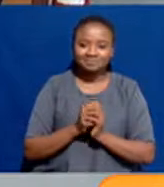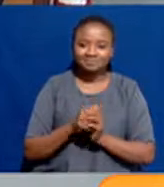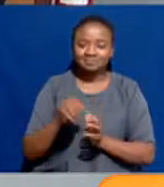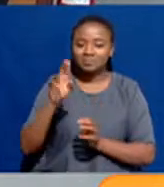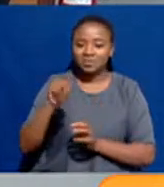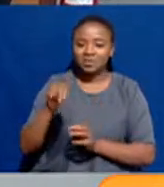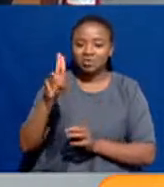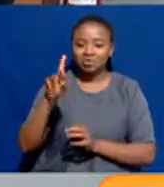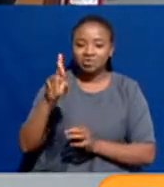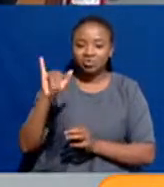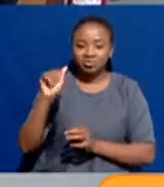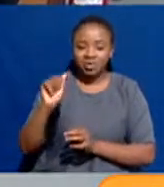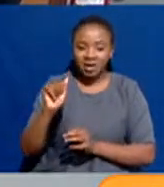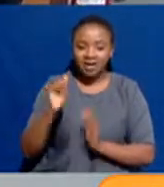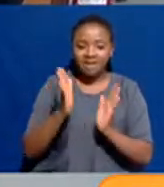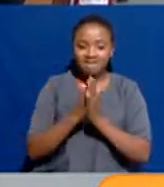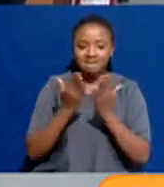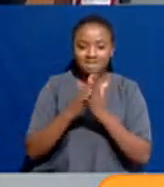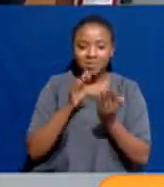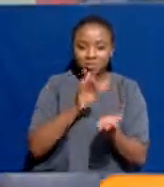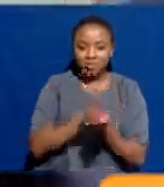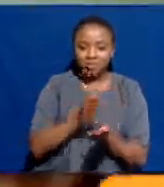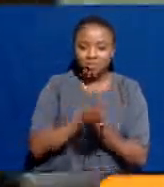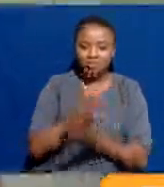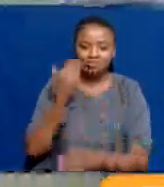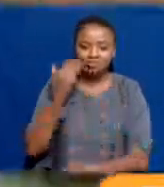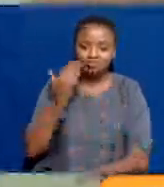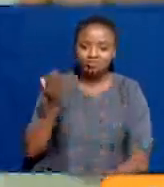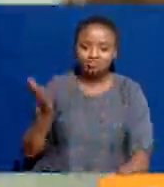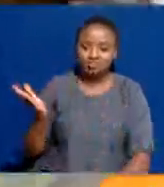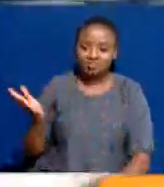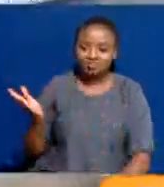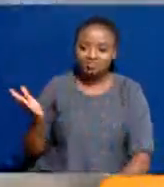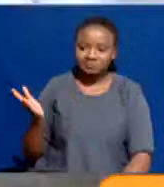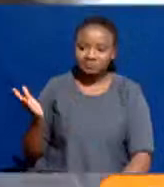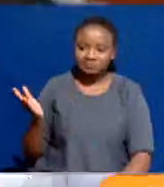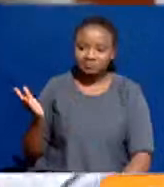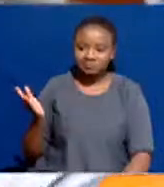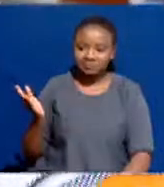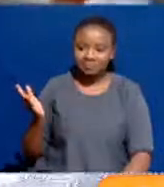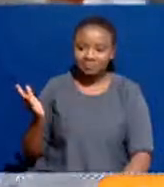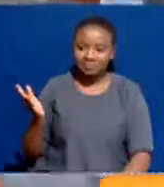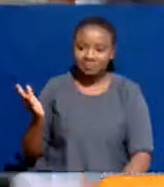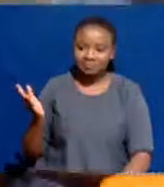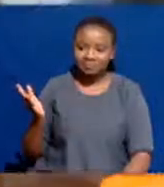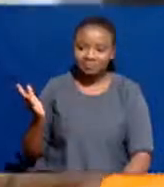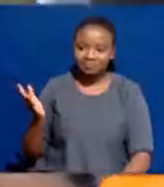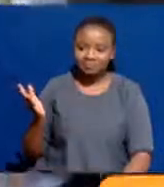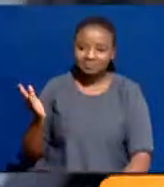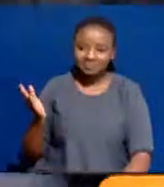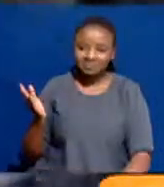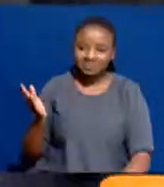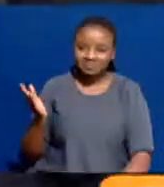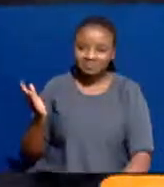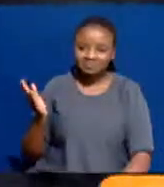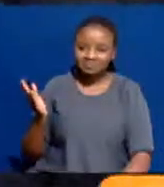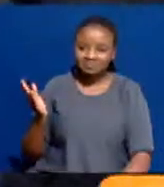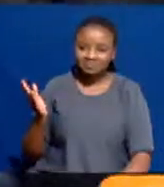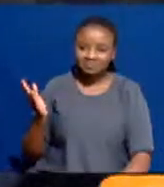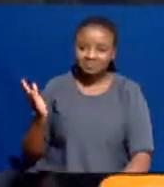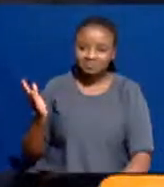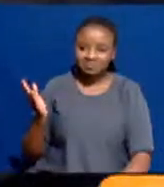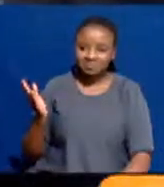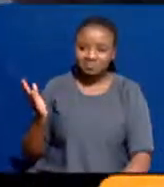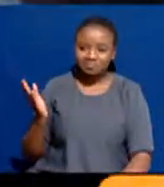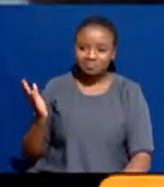Nuria Bookstore in the ship countrywide. Very good. Yes. And it's an incredible. I mean, lots of pictures and great stories. Yes, sir. Right? One last